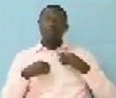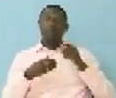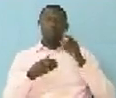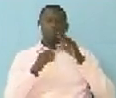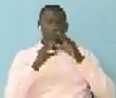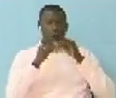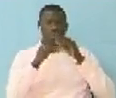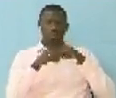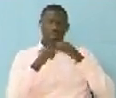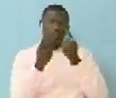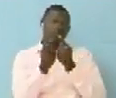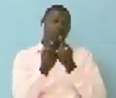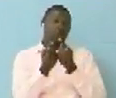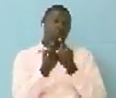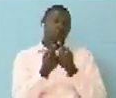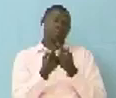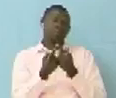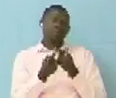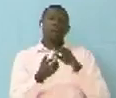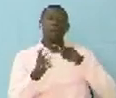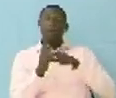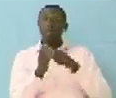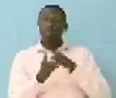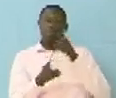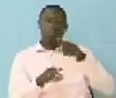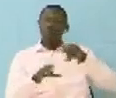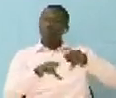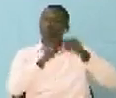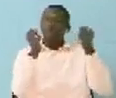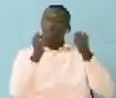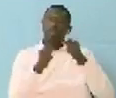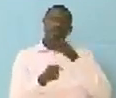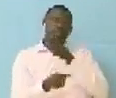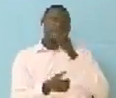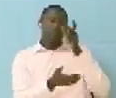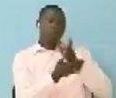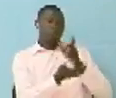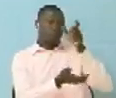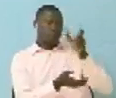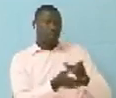You violated his rights. That's what he said.